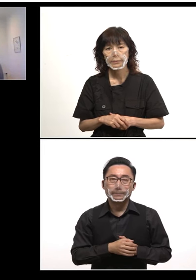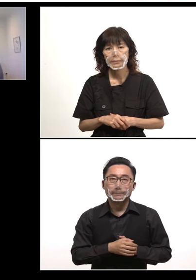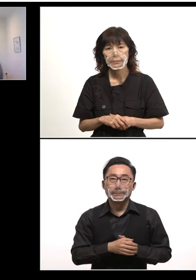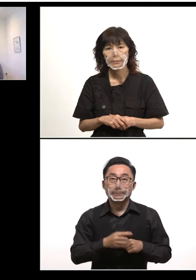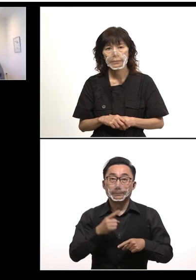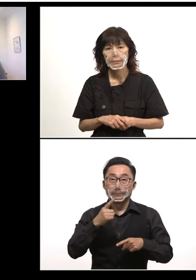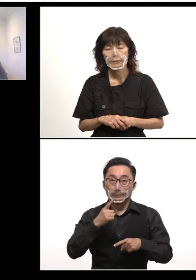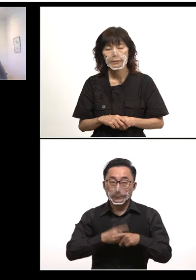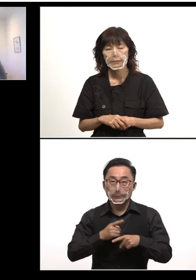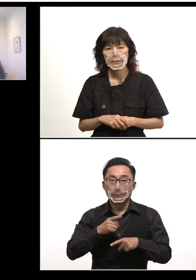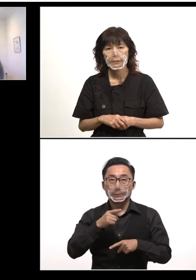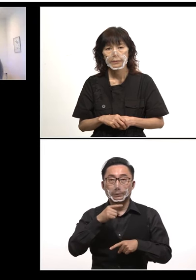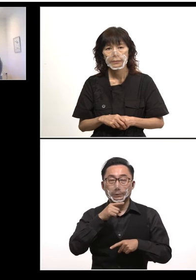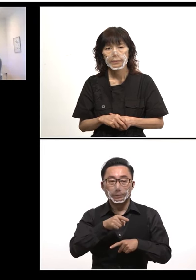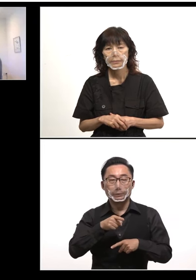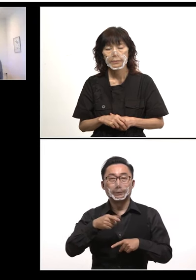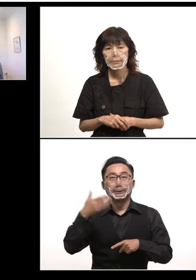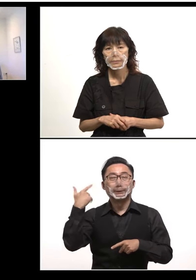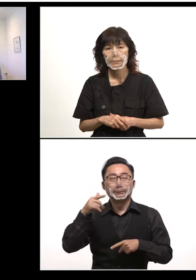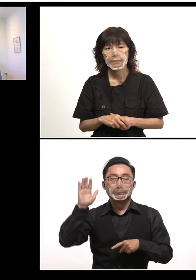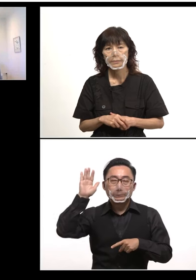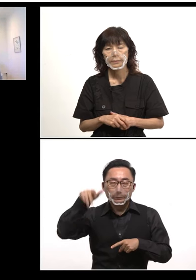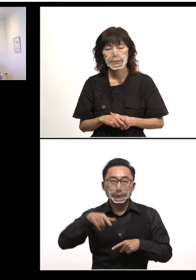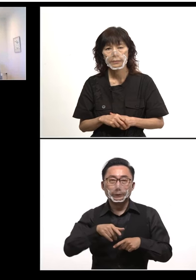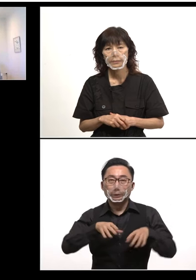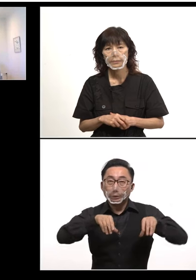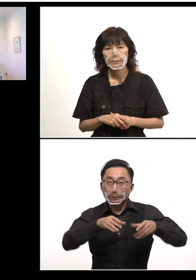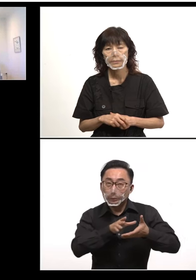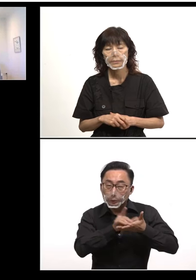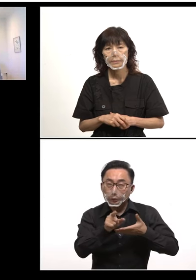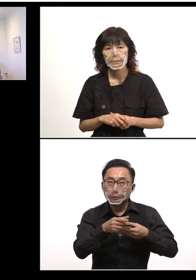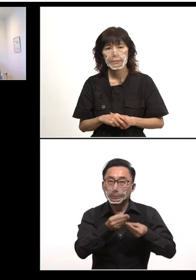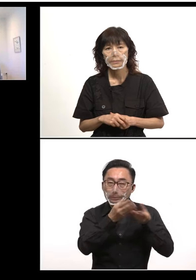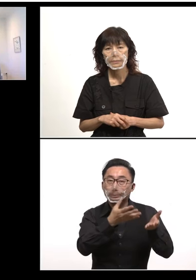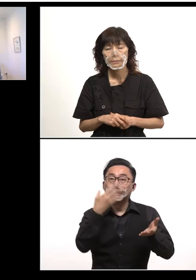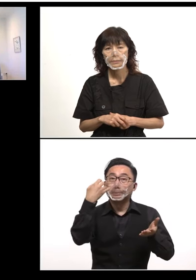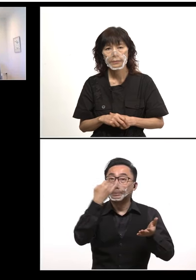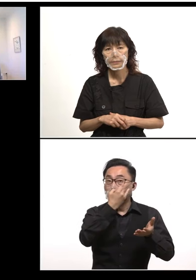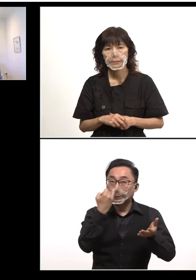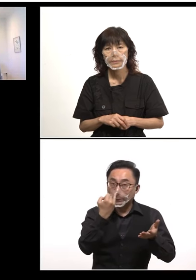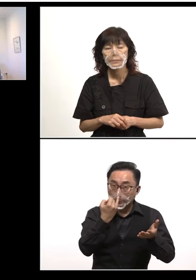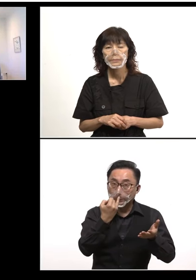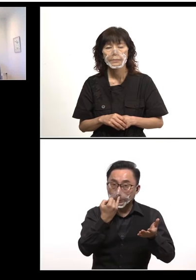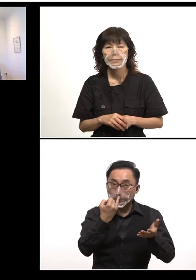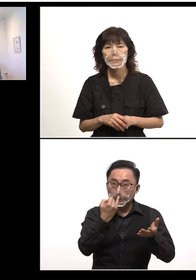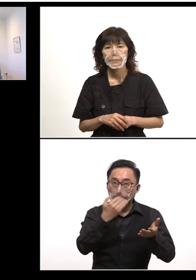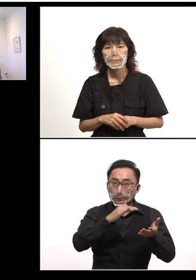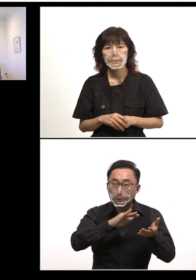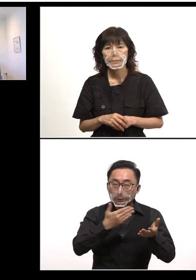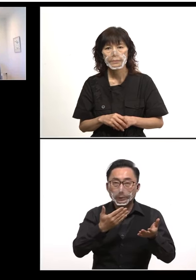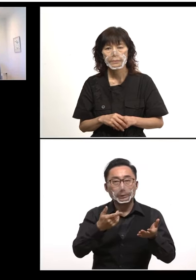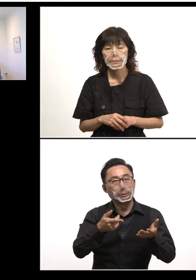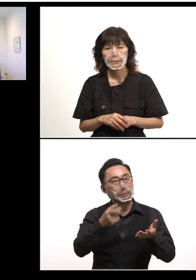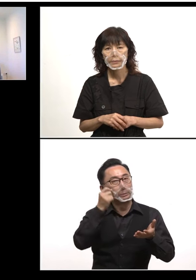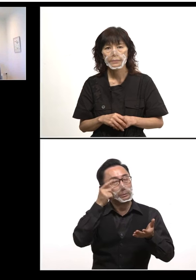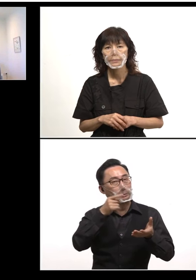30, 40, 50 years ago. But it created actually an interesting culture of blind people who